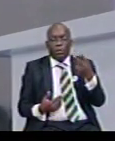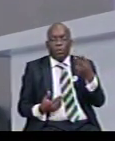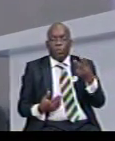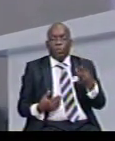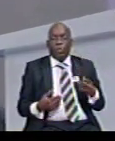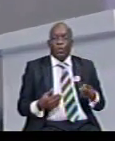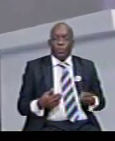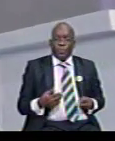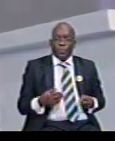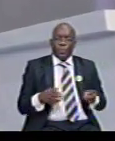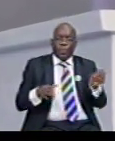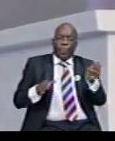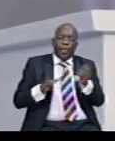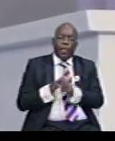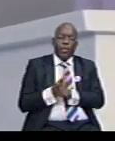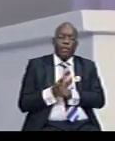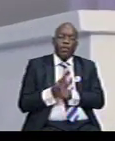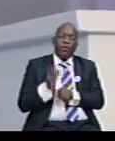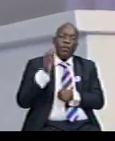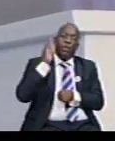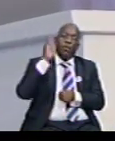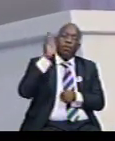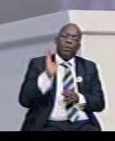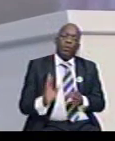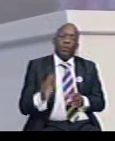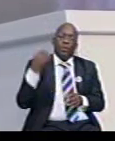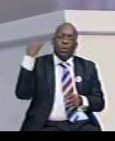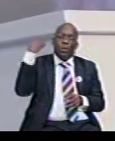preachers for already